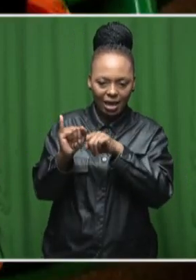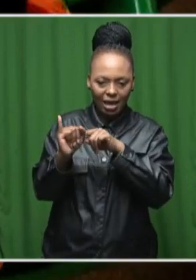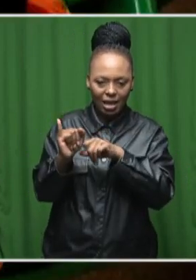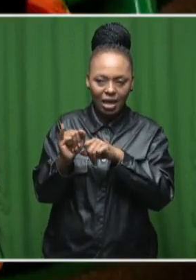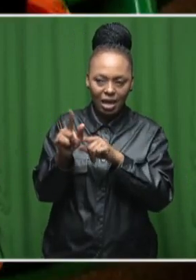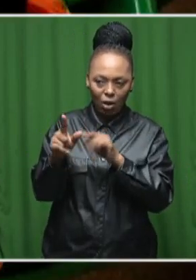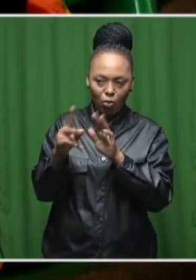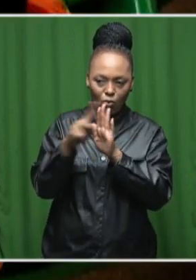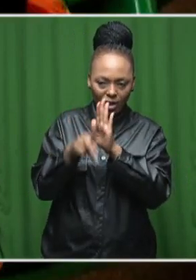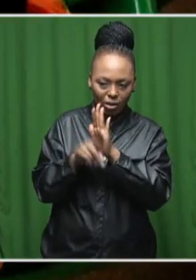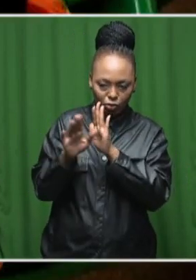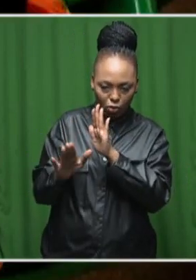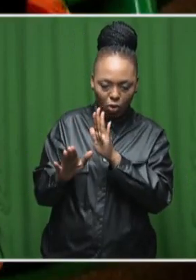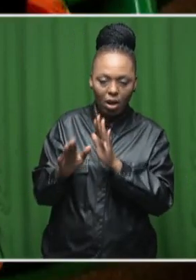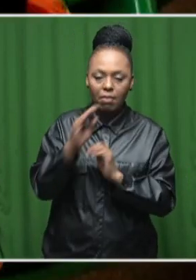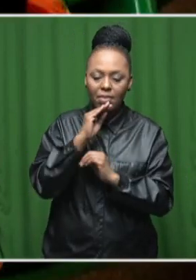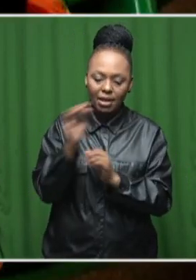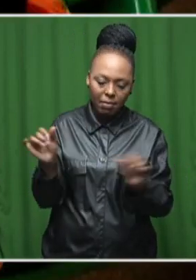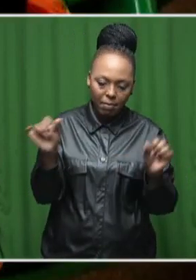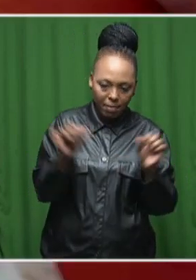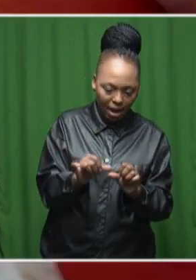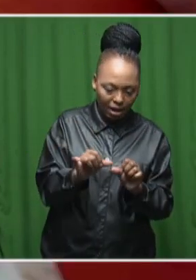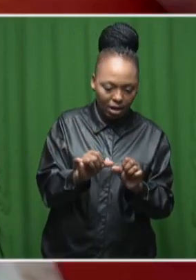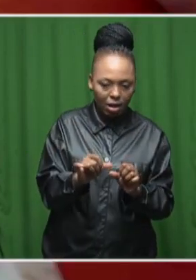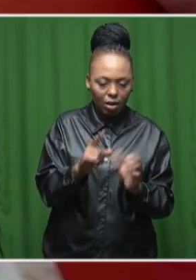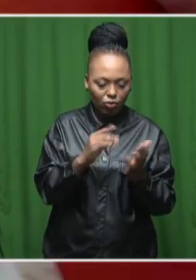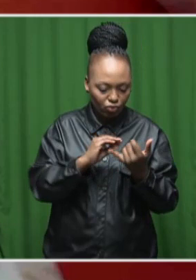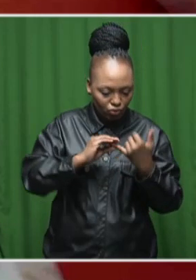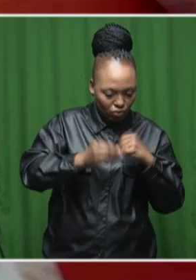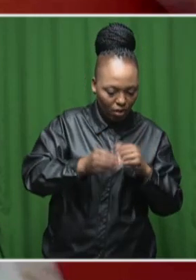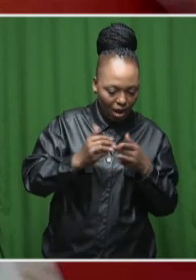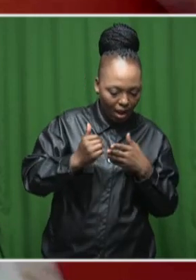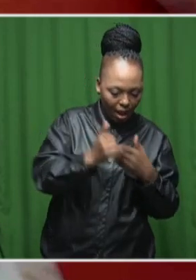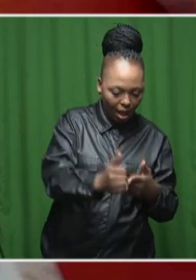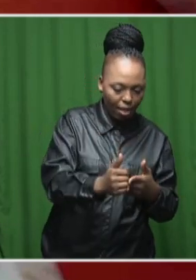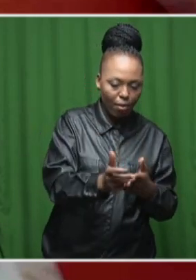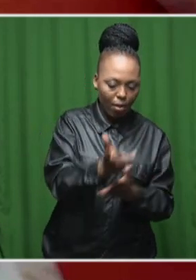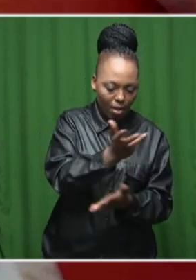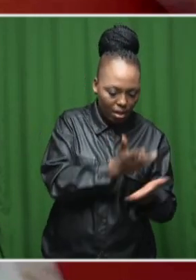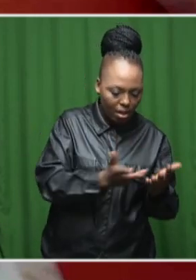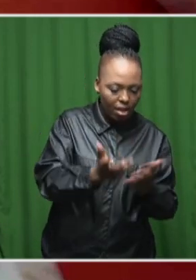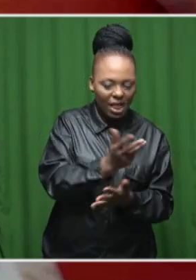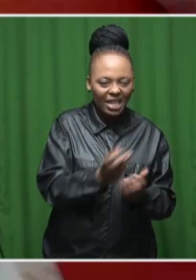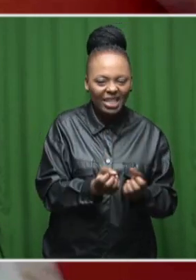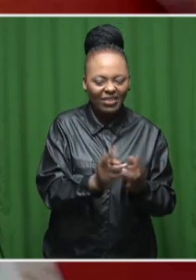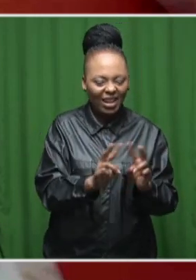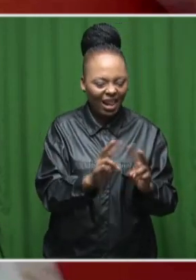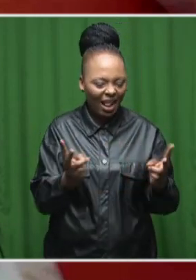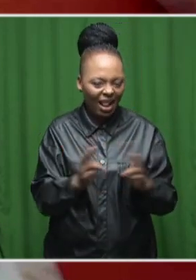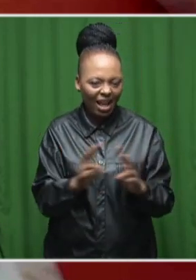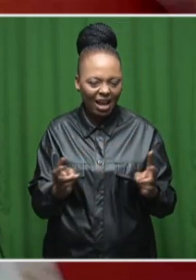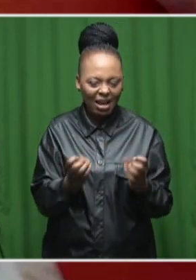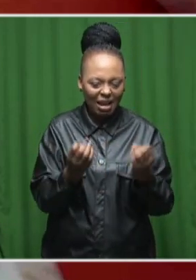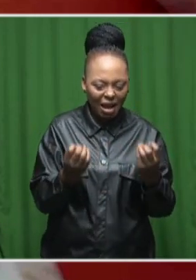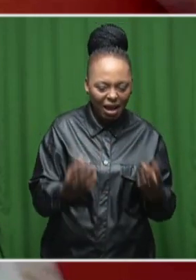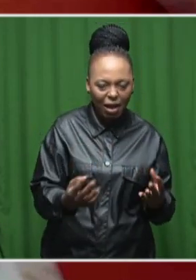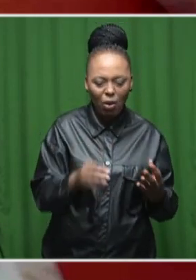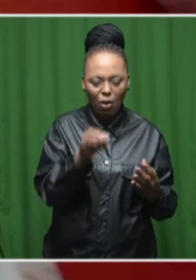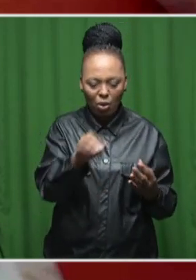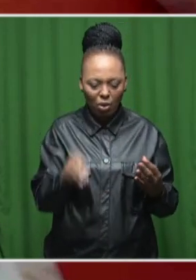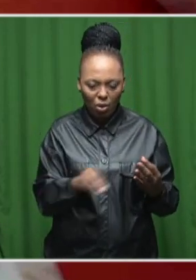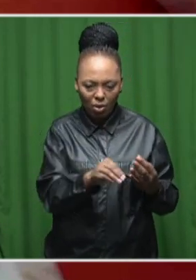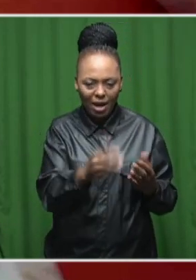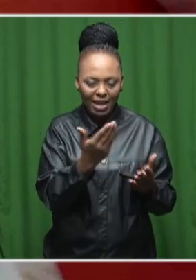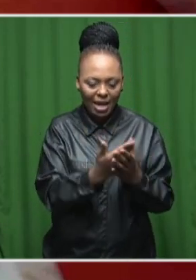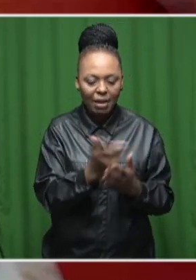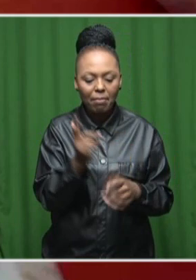keep going back to where they are battling and give them games in different formats so that they can then master that before